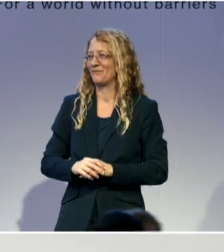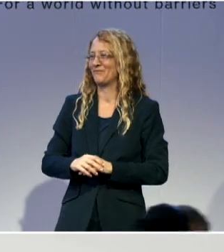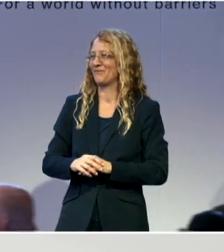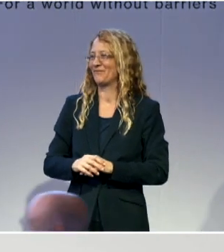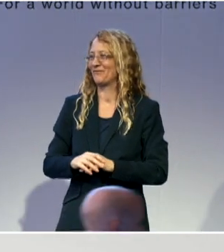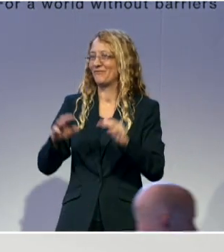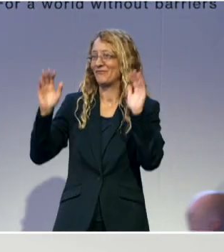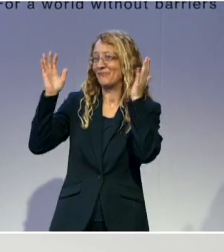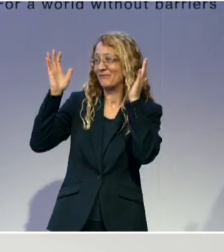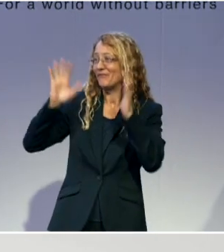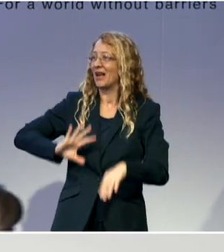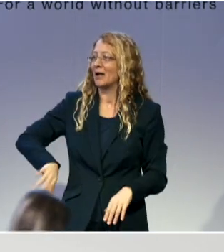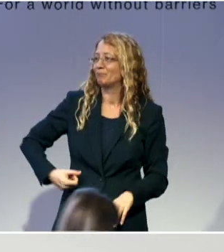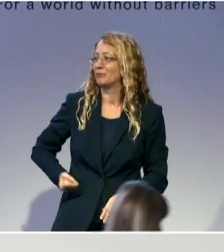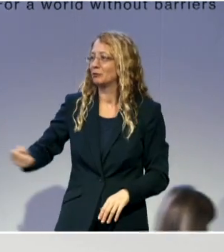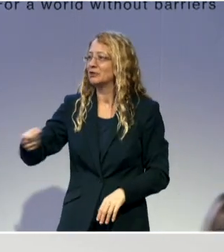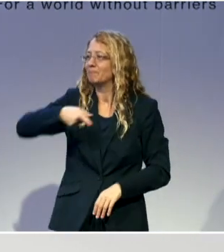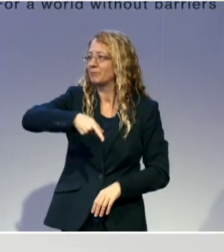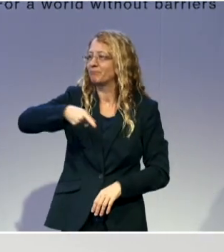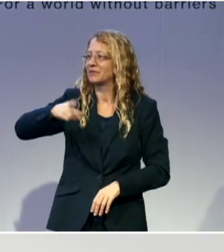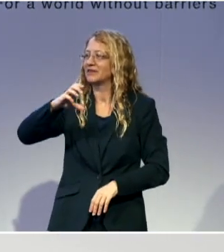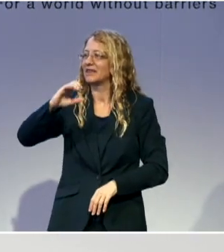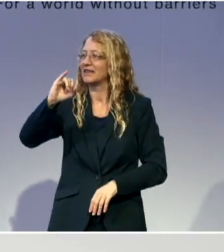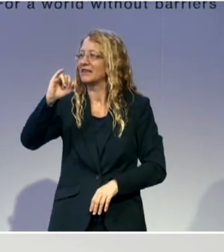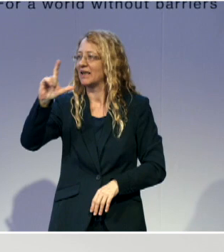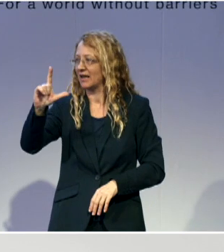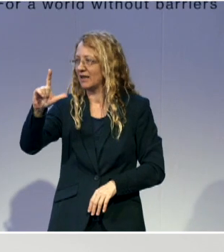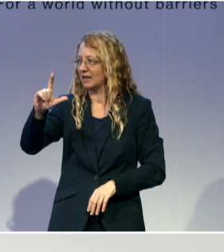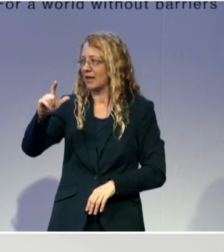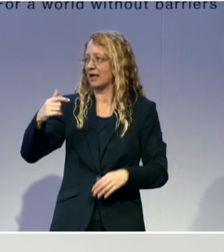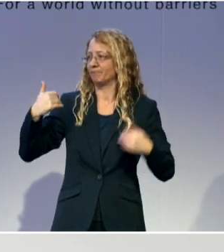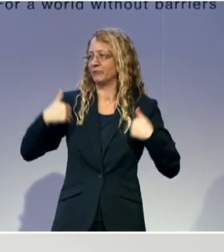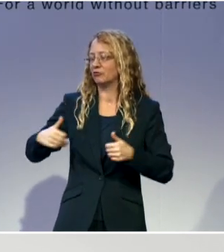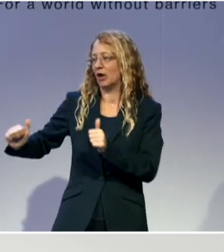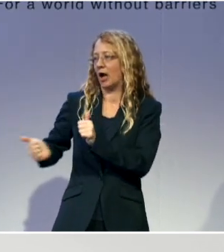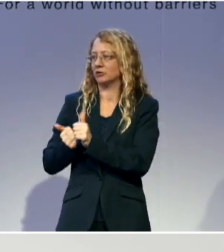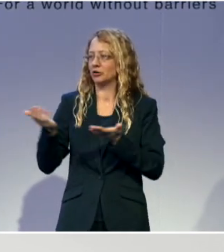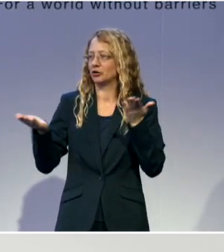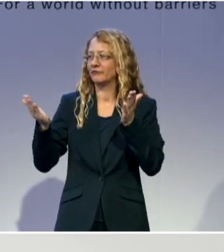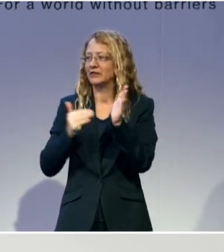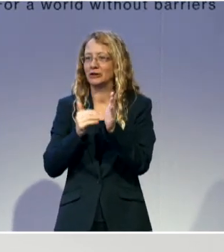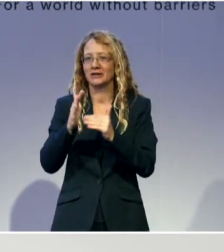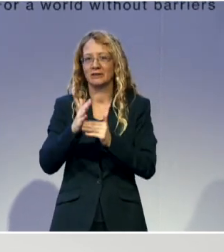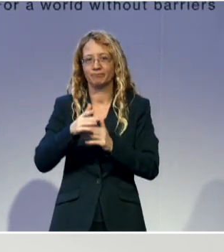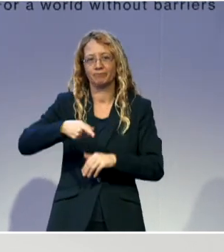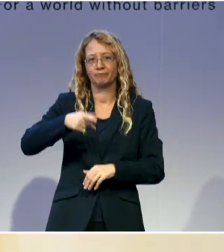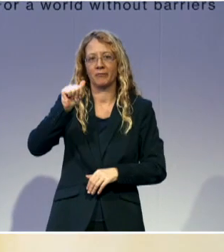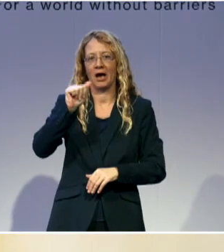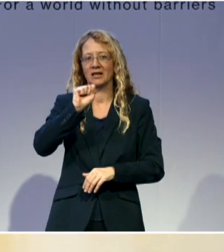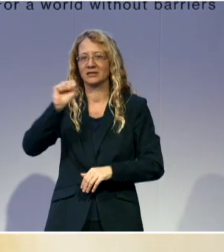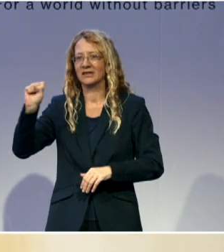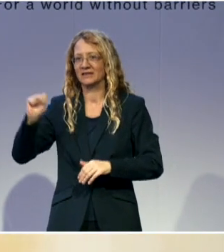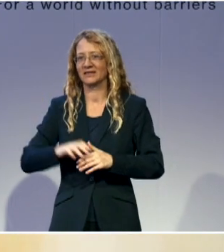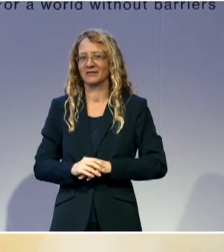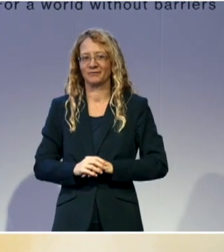Congratulations to the Phnom Penh Center for Independent Living and its Personal Assistance Service System from Cambodia.